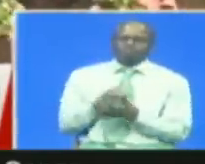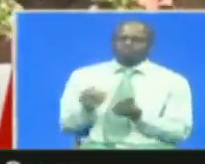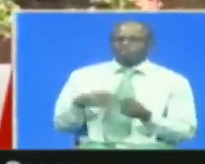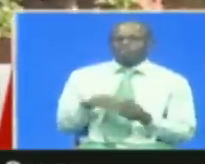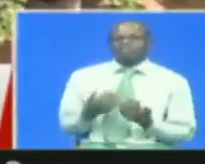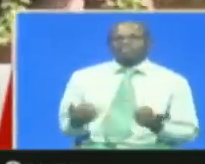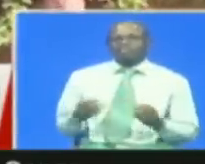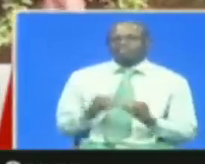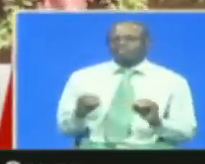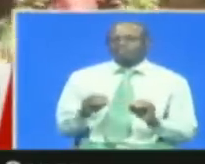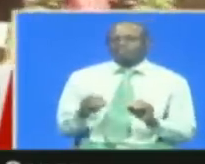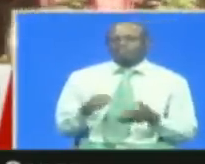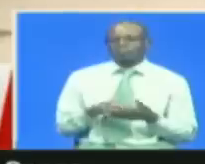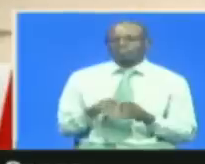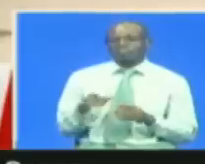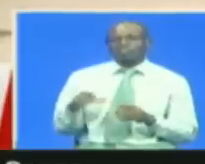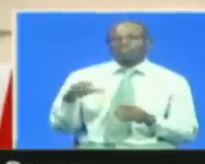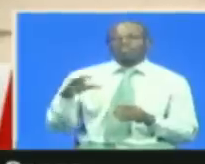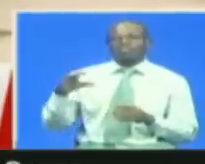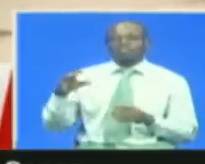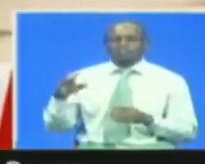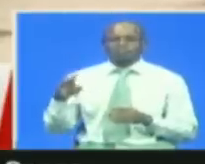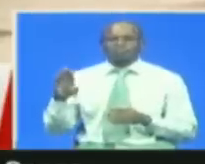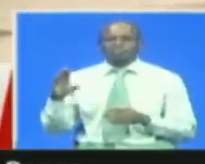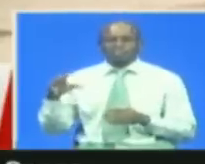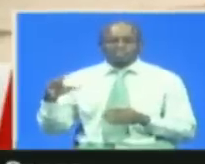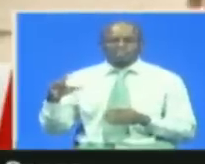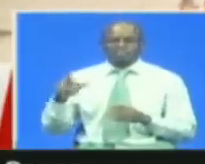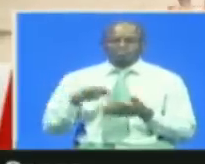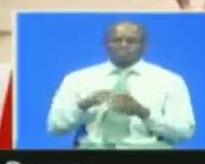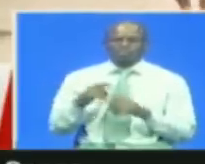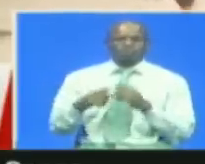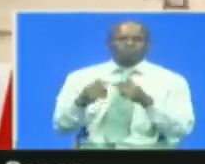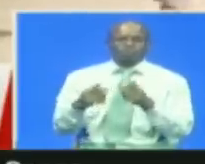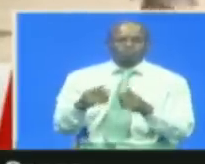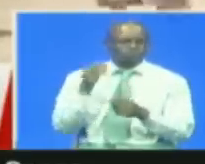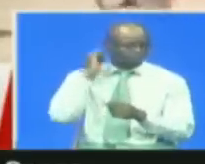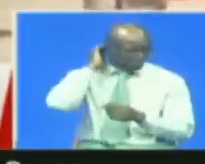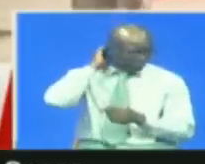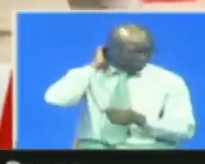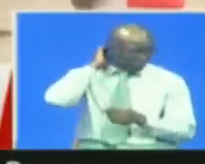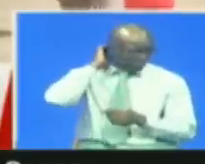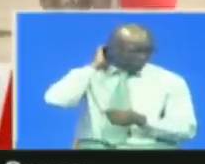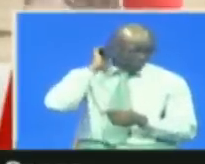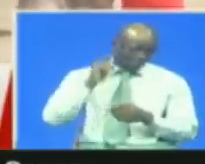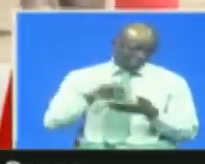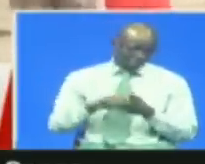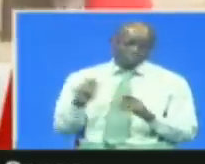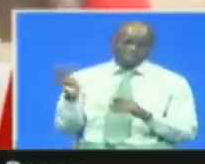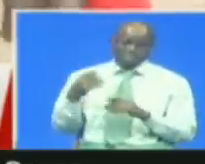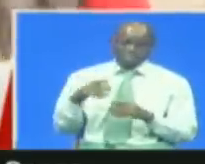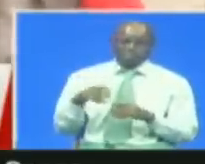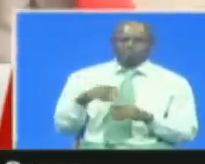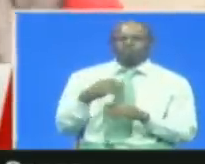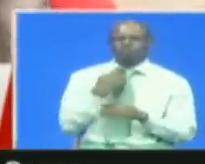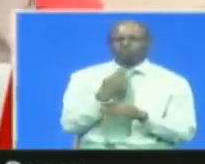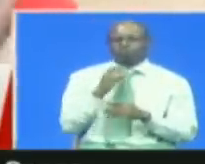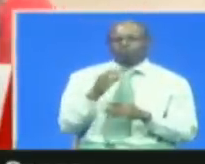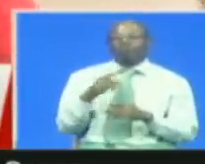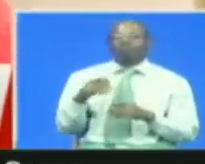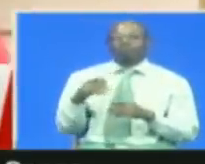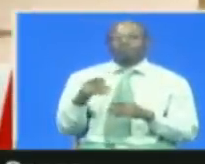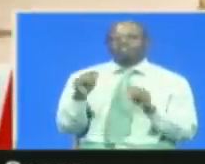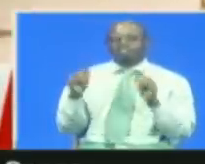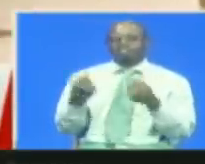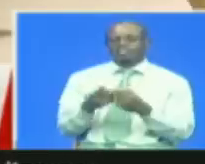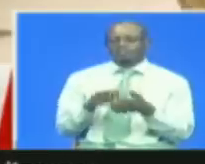rollout of the CBC is on. Even as the Kenya National Union of Teachers and the Ministry of Education continue to